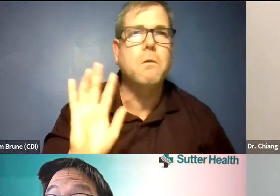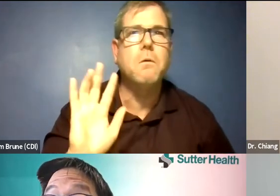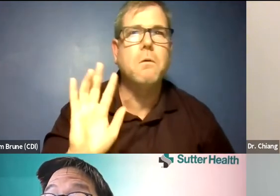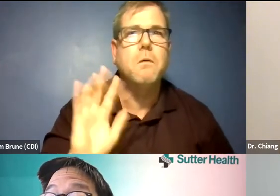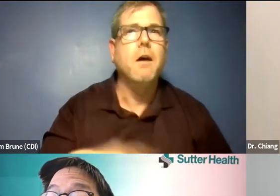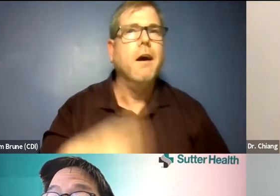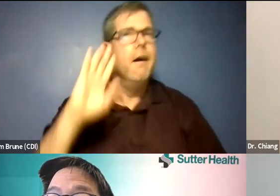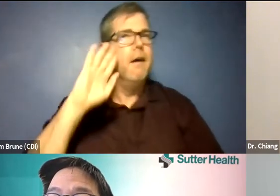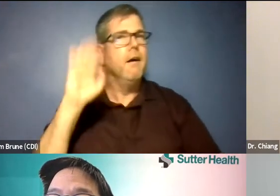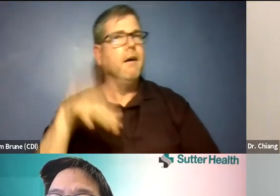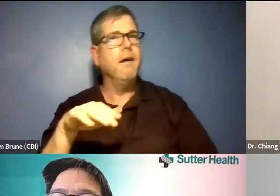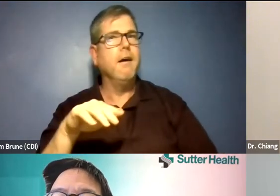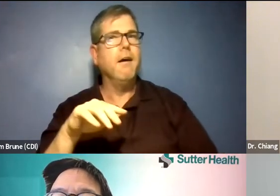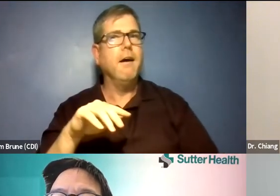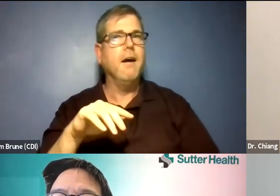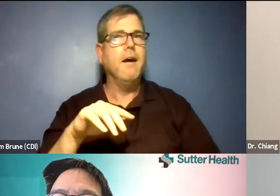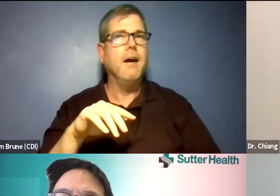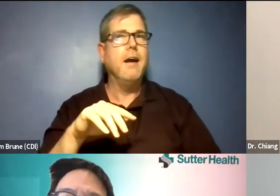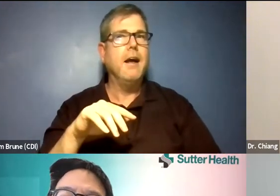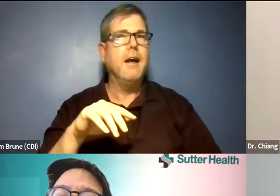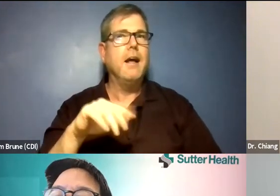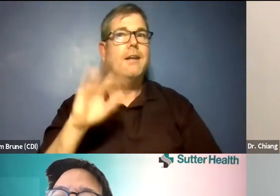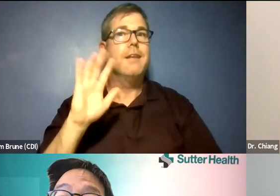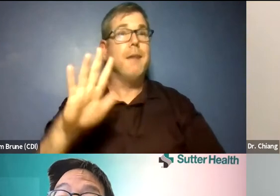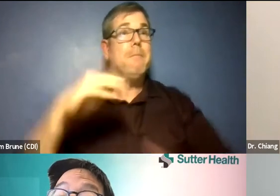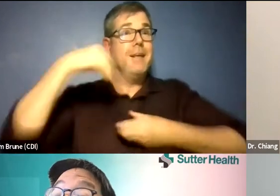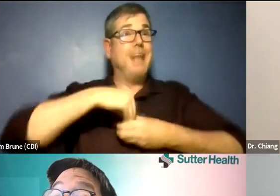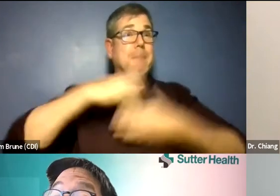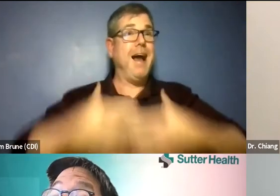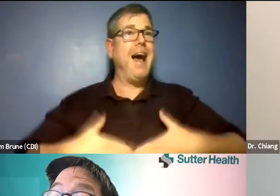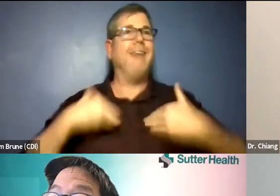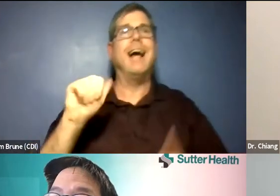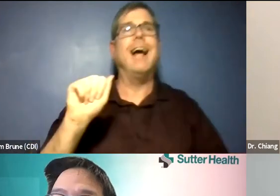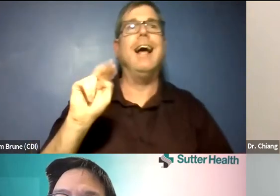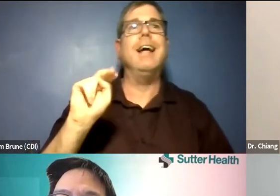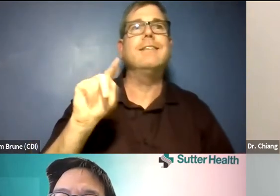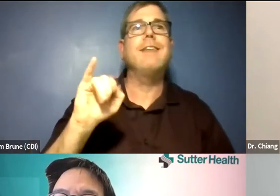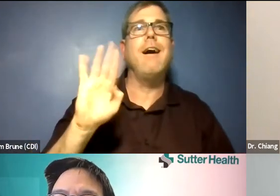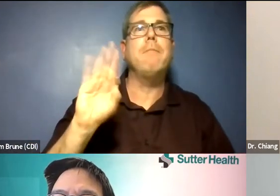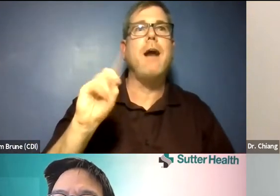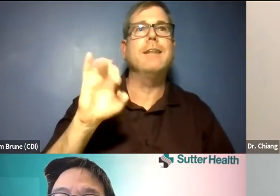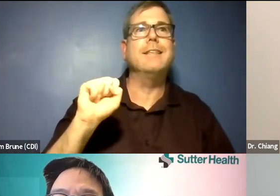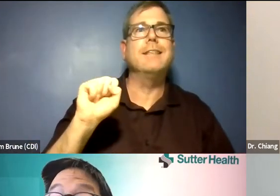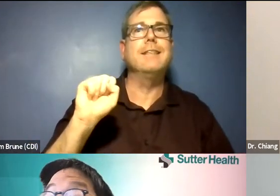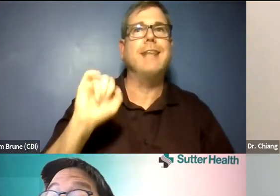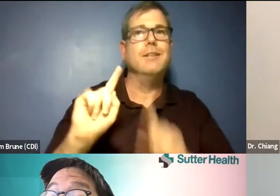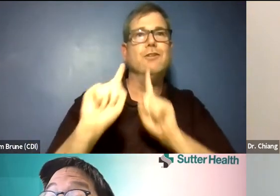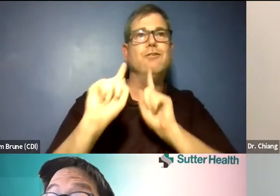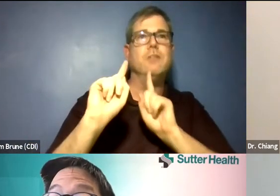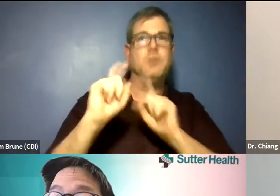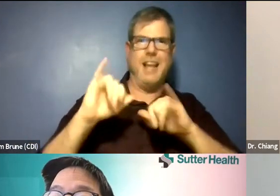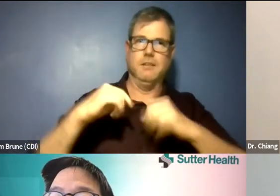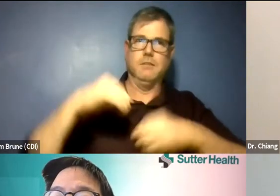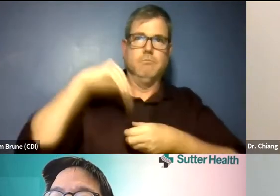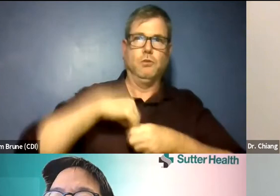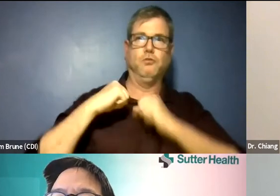is strong and vigorous. So just count yourself as being one of the lucky ones that you got through the vaccines without feeling a